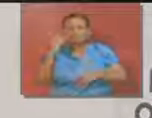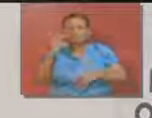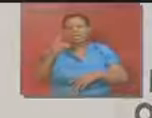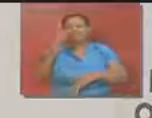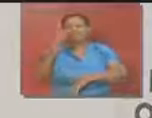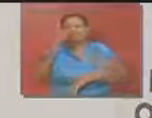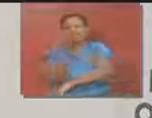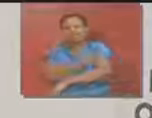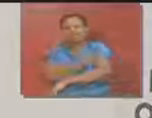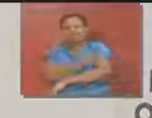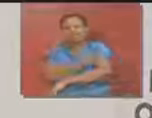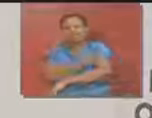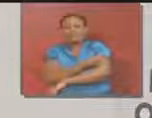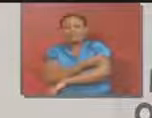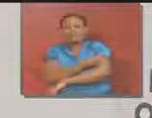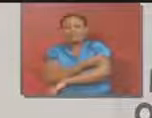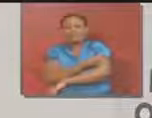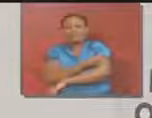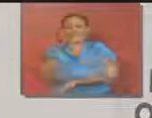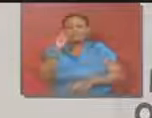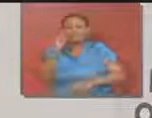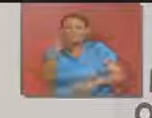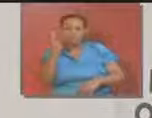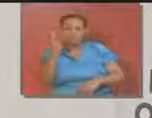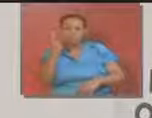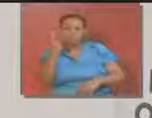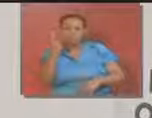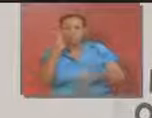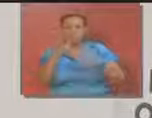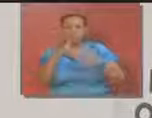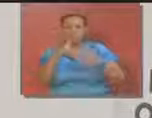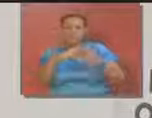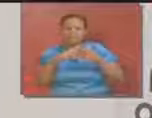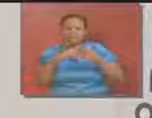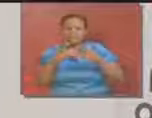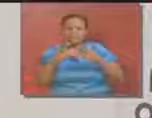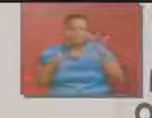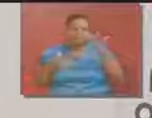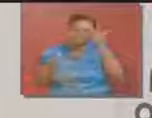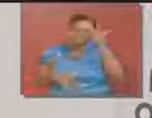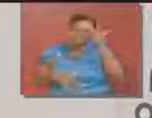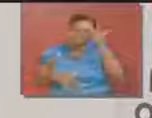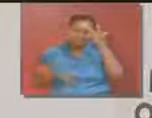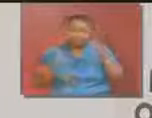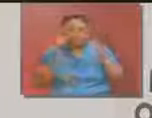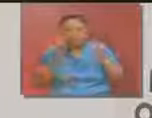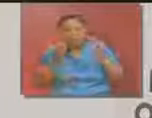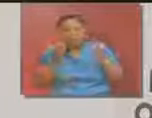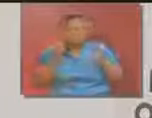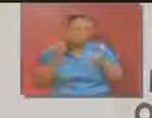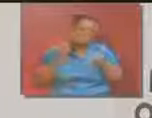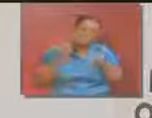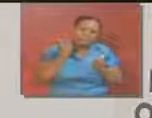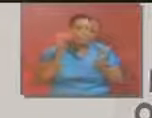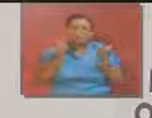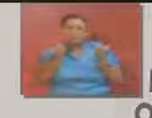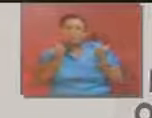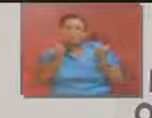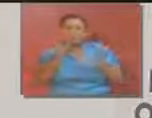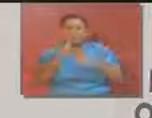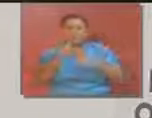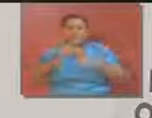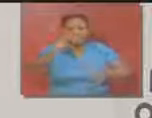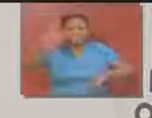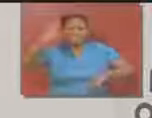first one, you might have some soreness, but for the other one, what they found is that you almost have no side effects whatsoever for the second dose of